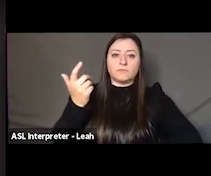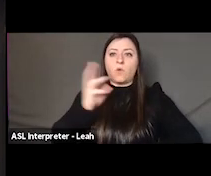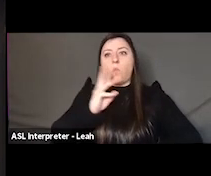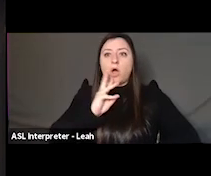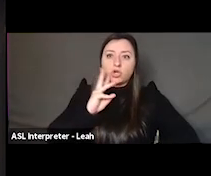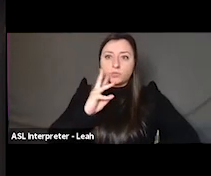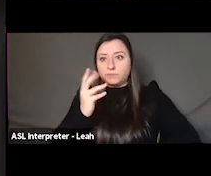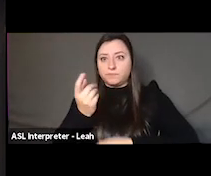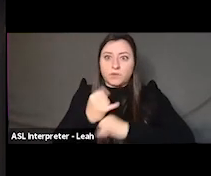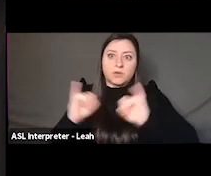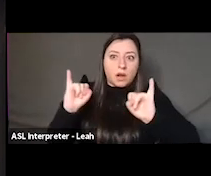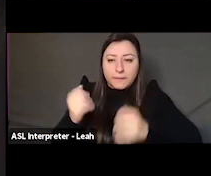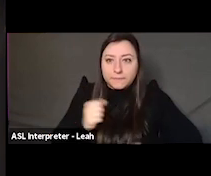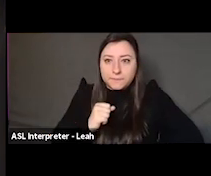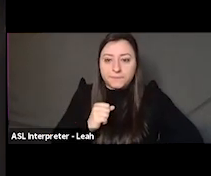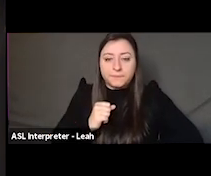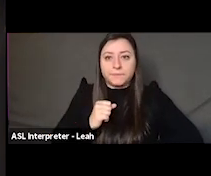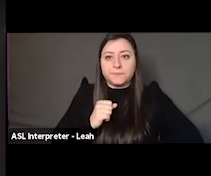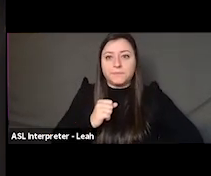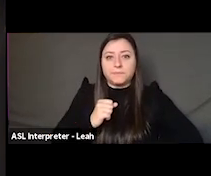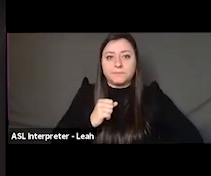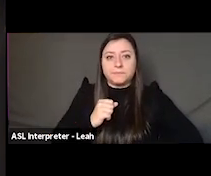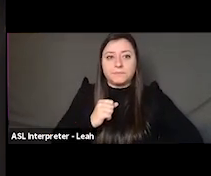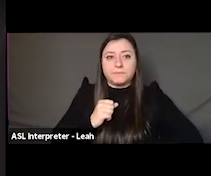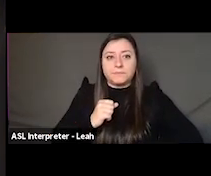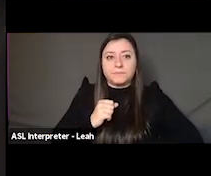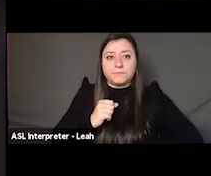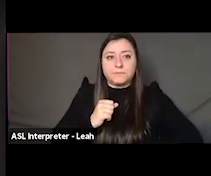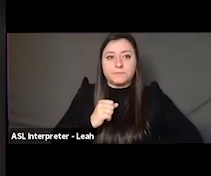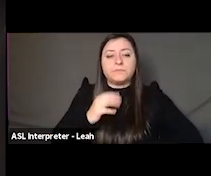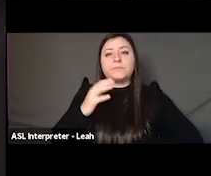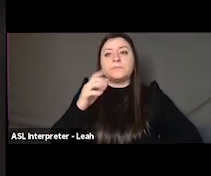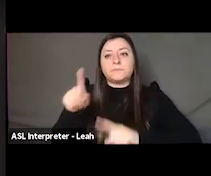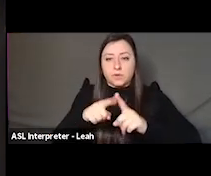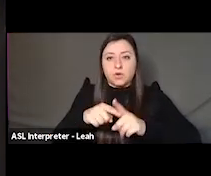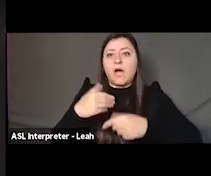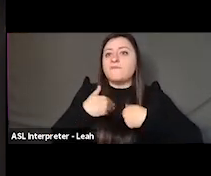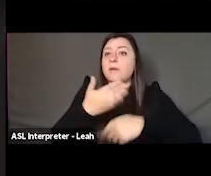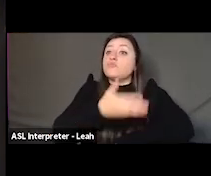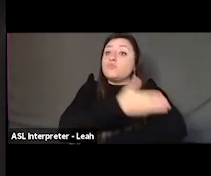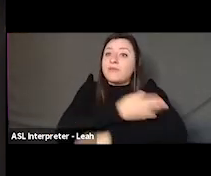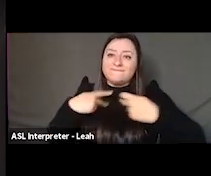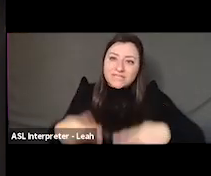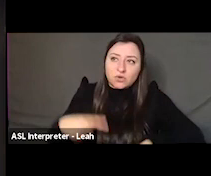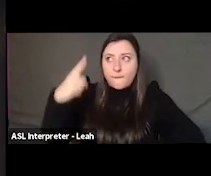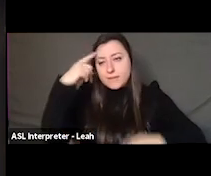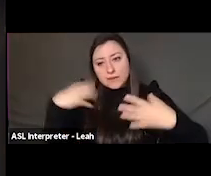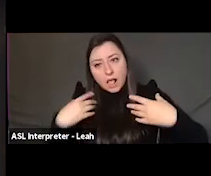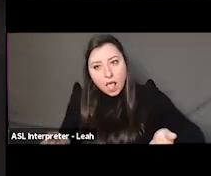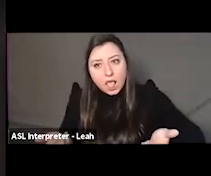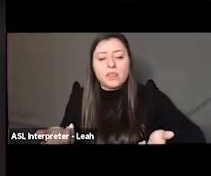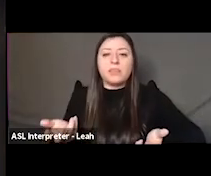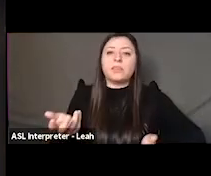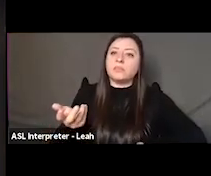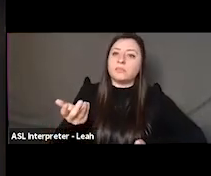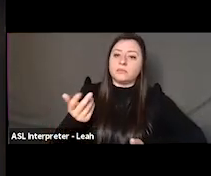Improving, I mean, urban forests also, of course, help in improving physical and mental health. They are cost effective because